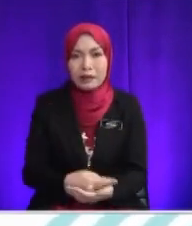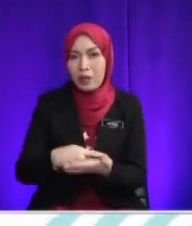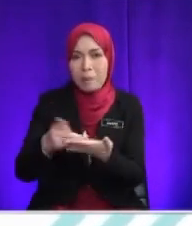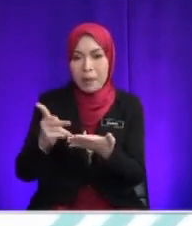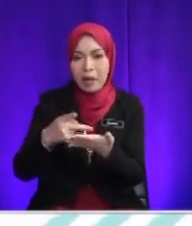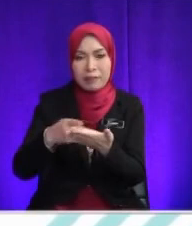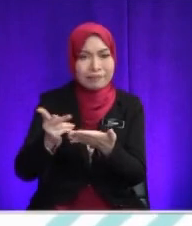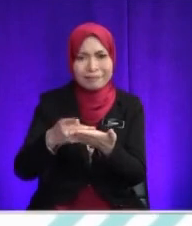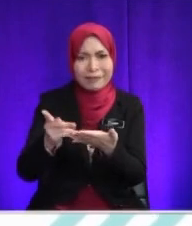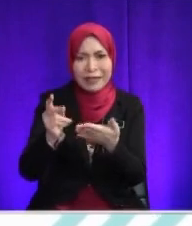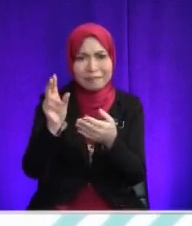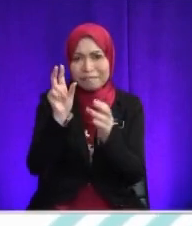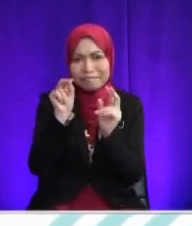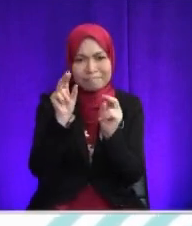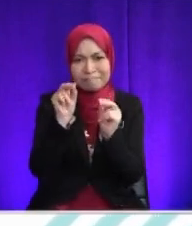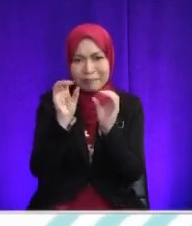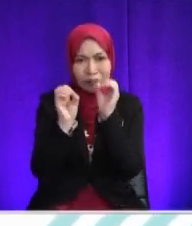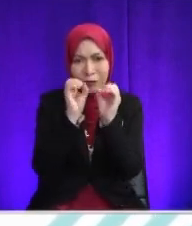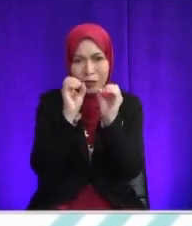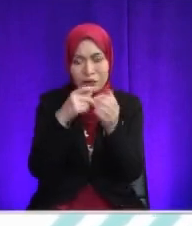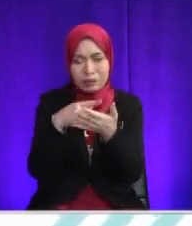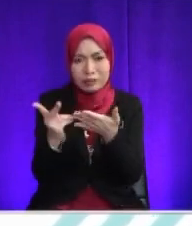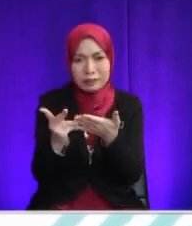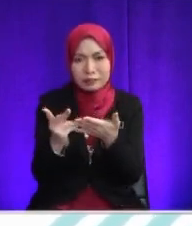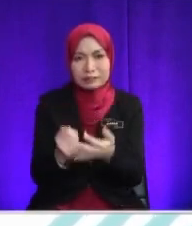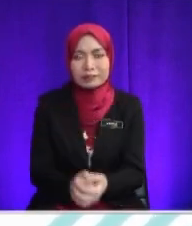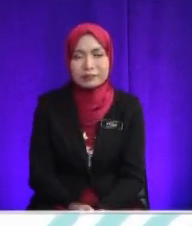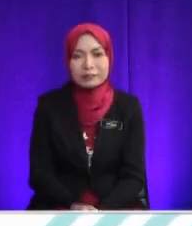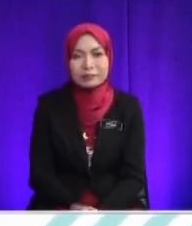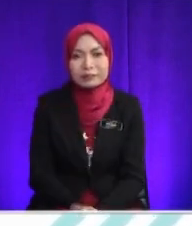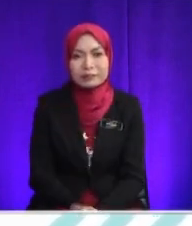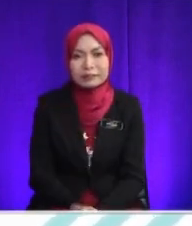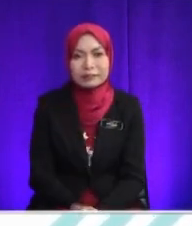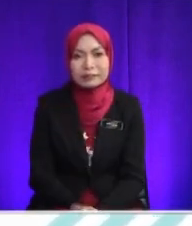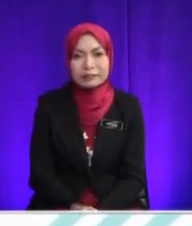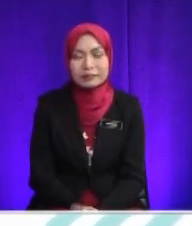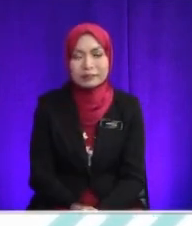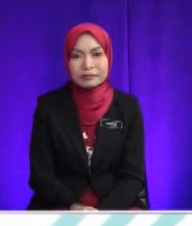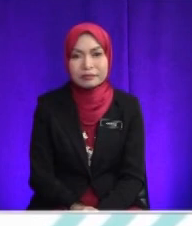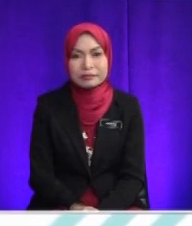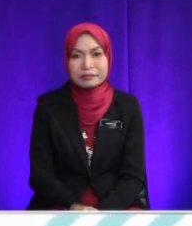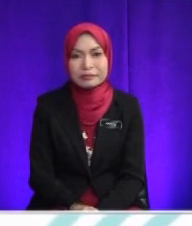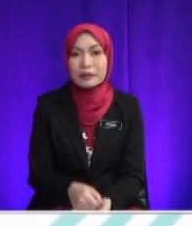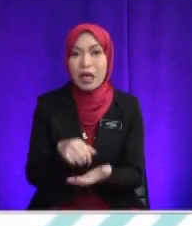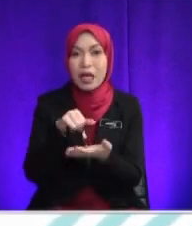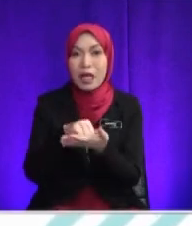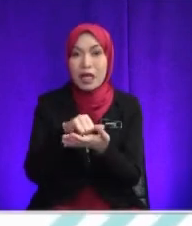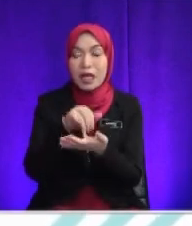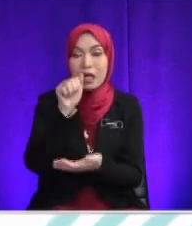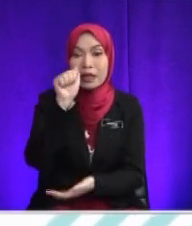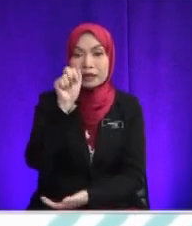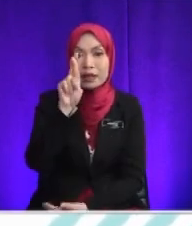Teacher, can you repeat the sentence? All right. So arsonist is a person who takes something from a shop without paying for it. Do you